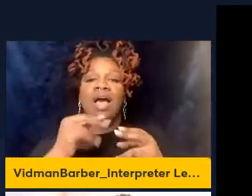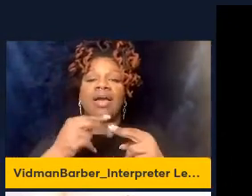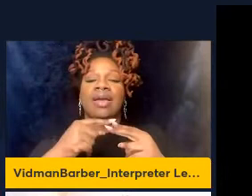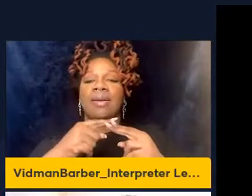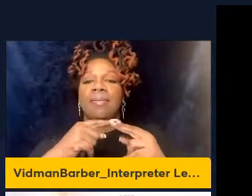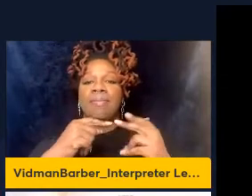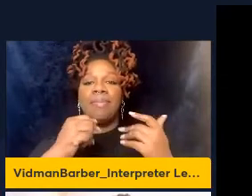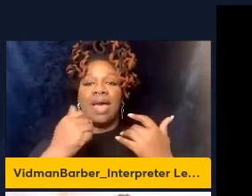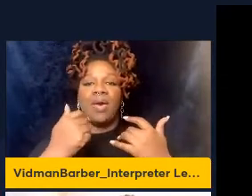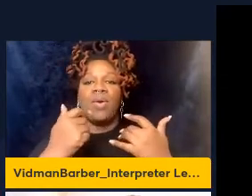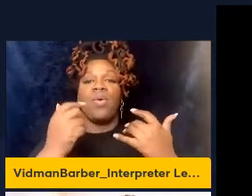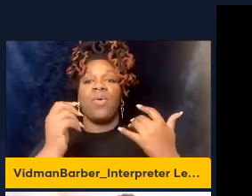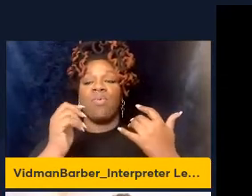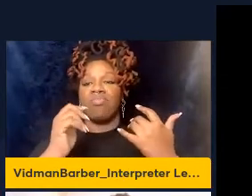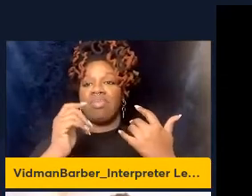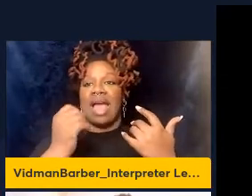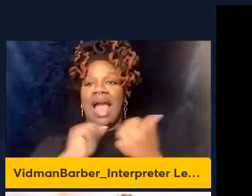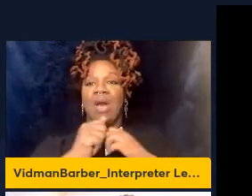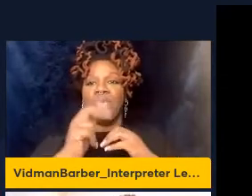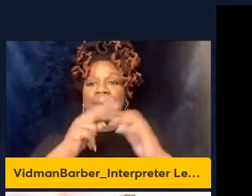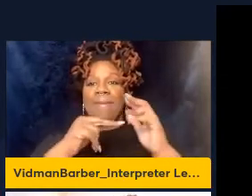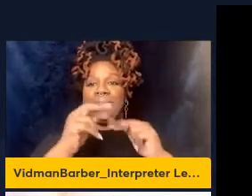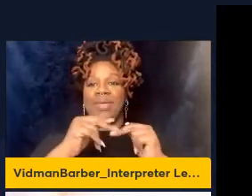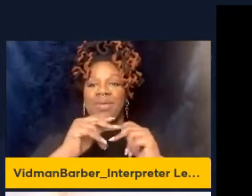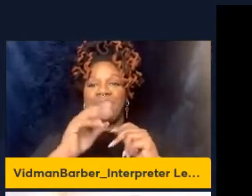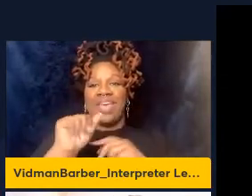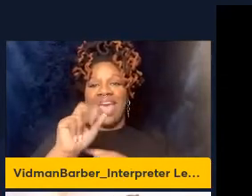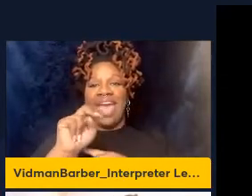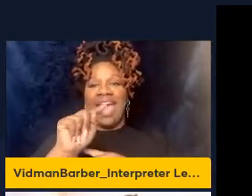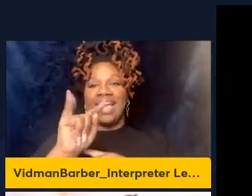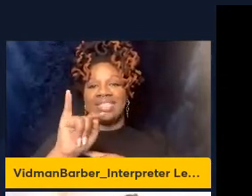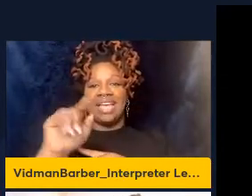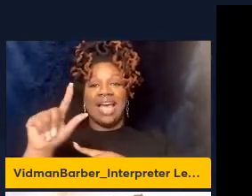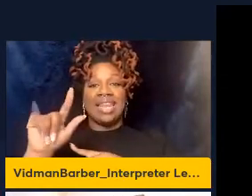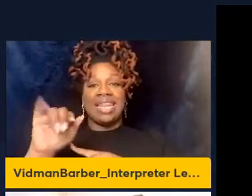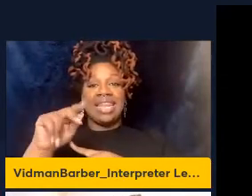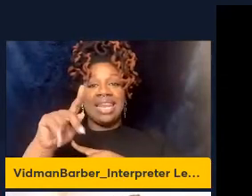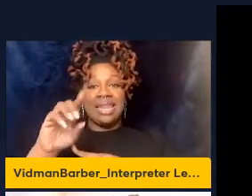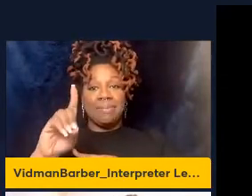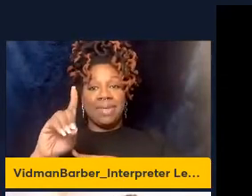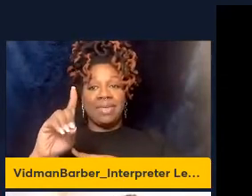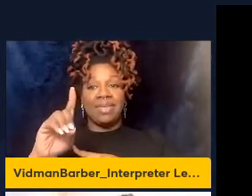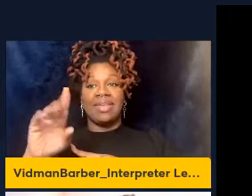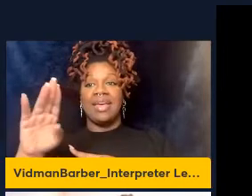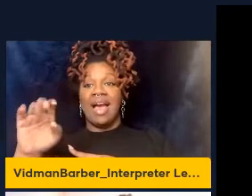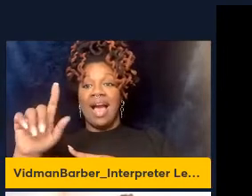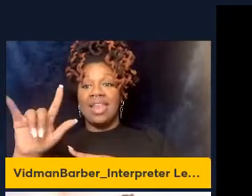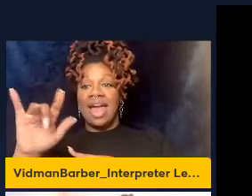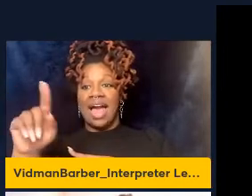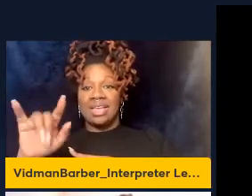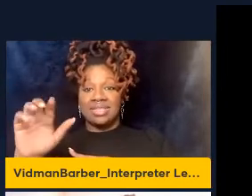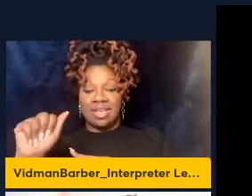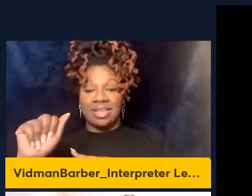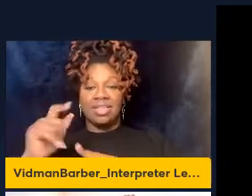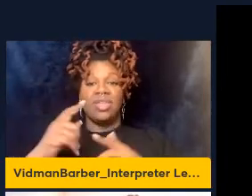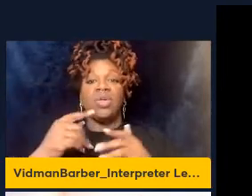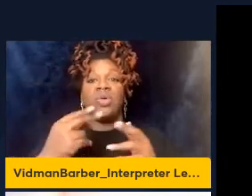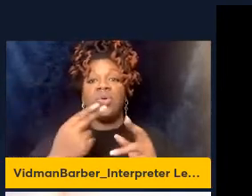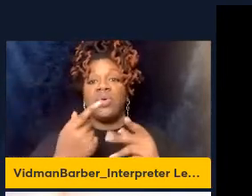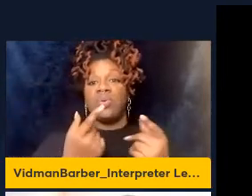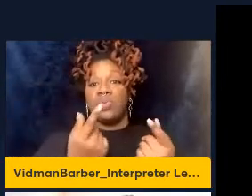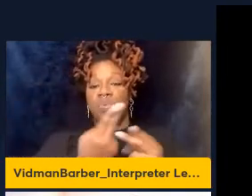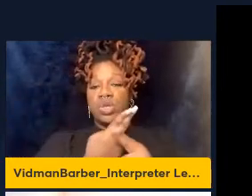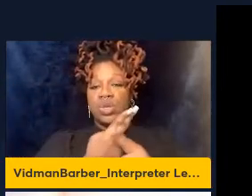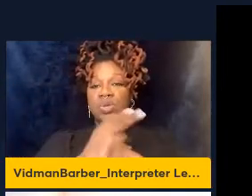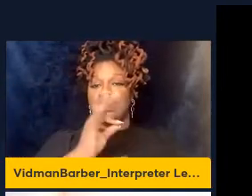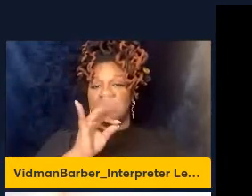And we literally built an anti-lipid ELISA. So what we did was we took some saturated fats, particularly palmitic acid, which as we know is saturated,